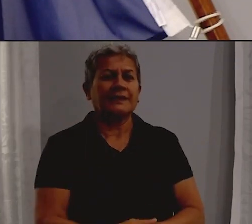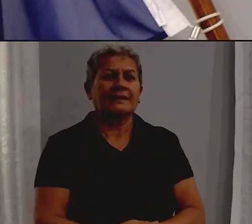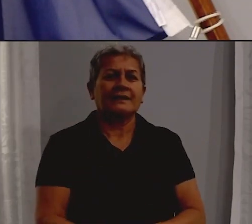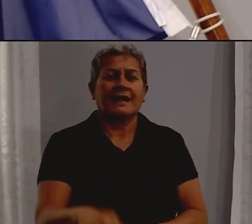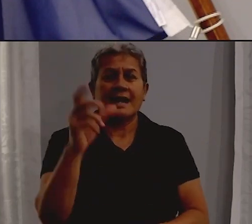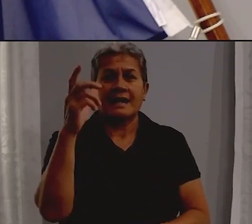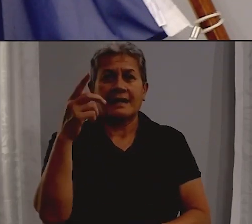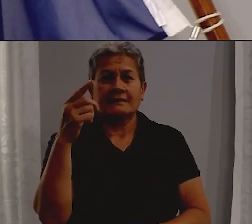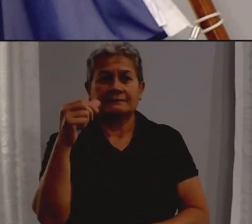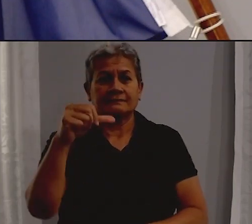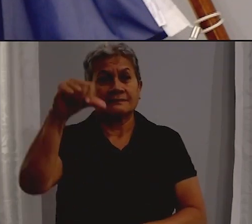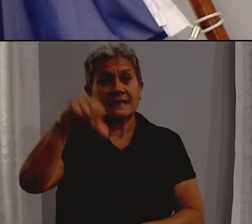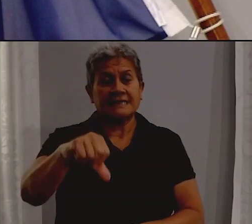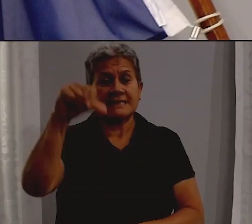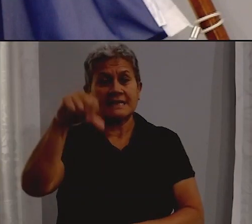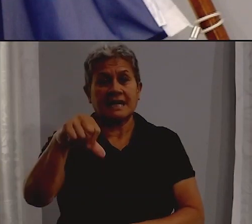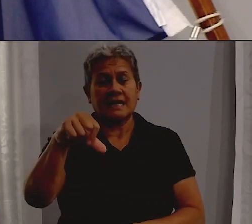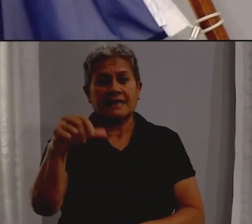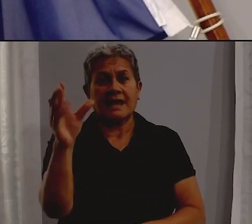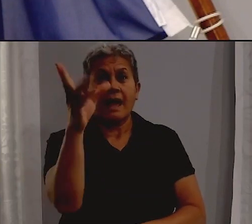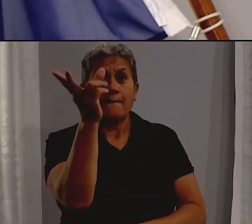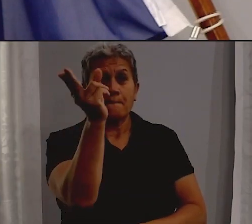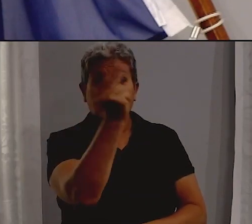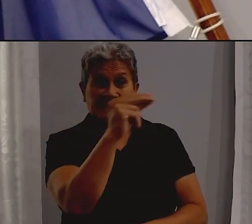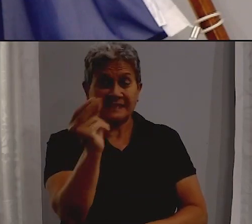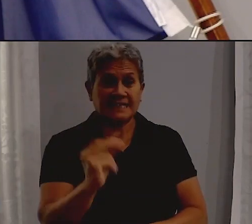99% have had their first vaccine dose.